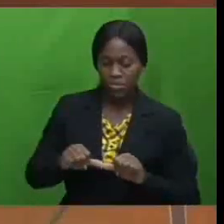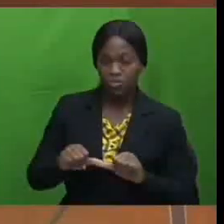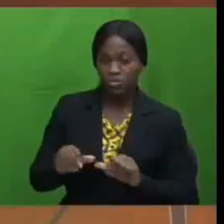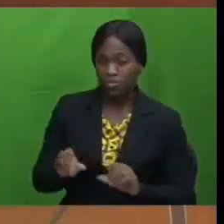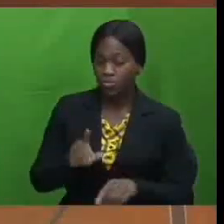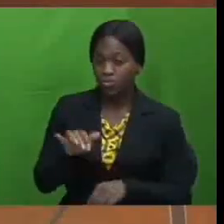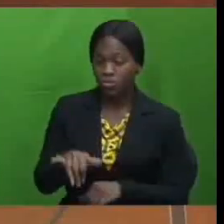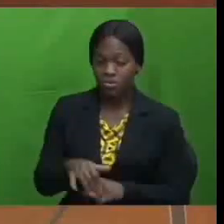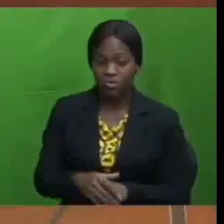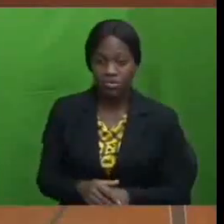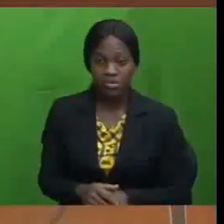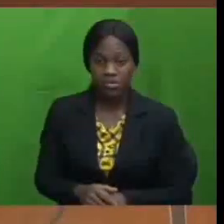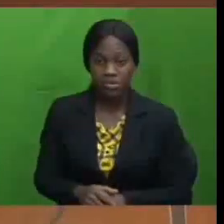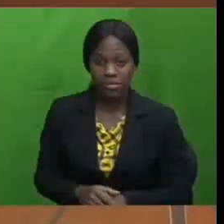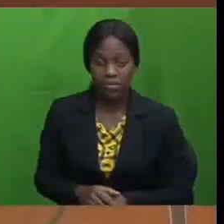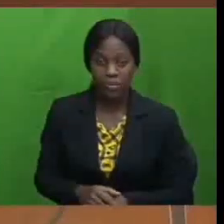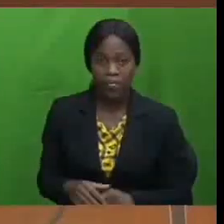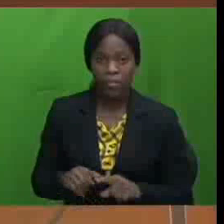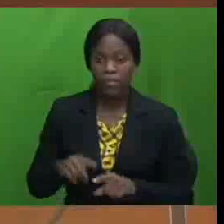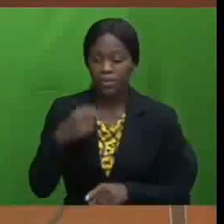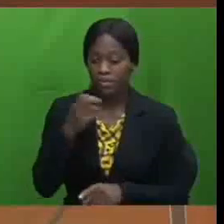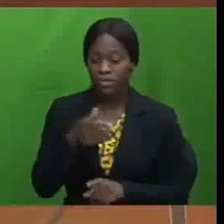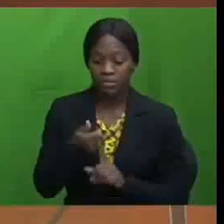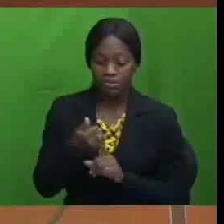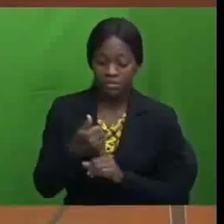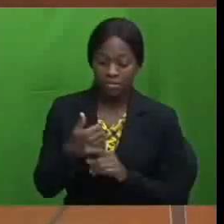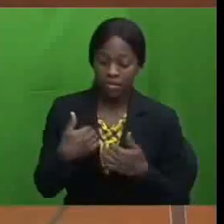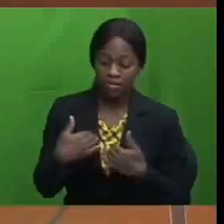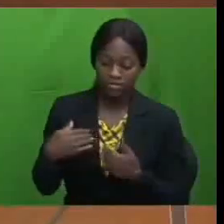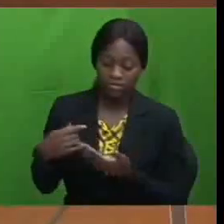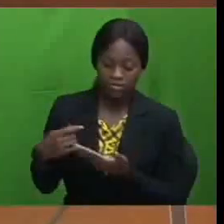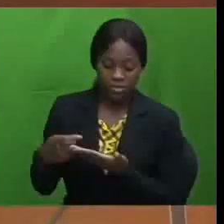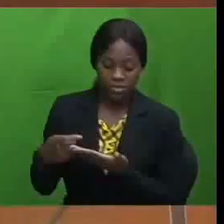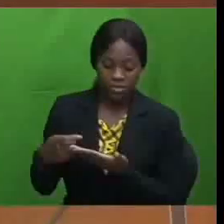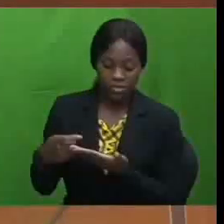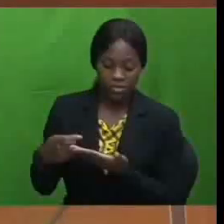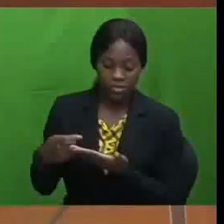have had some discussions about what to do if they return.